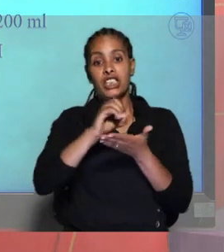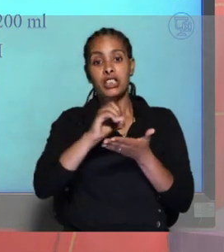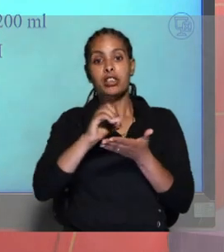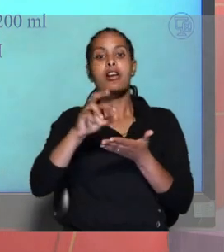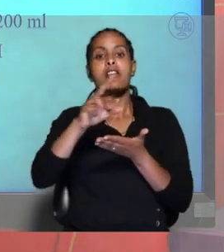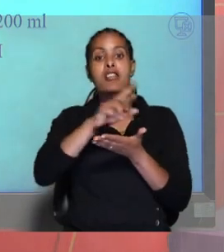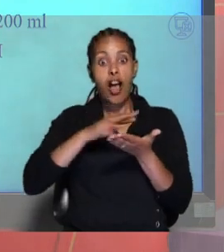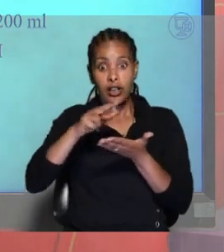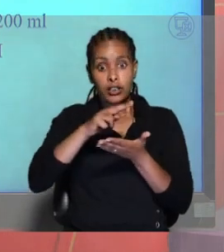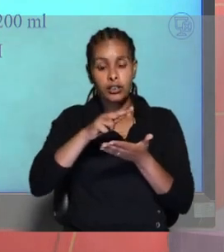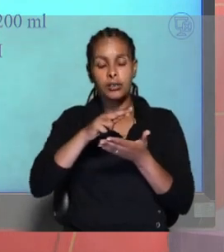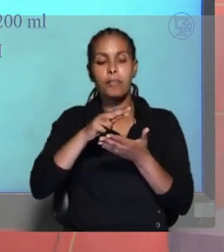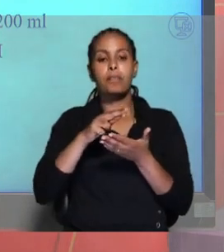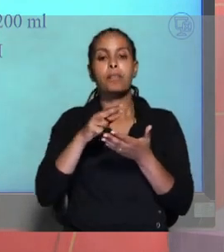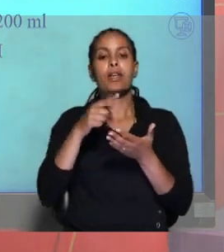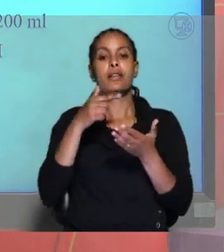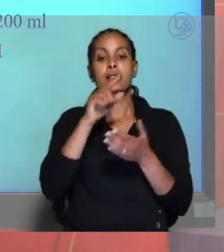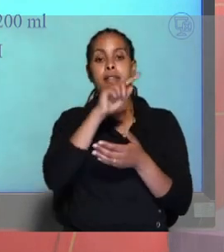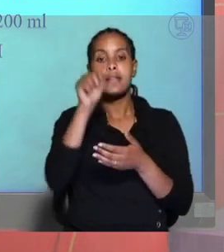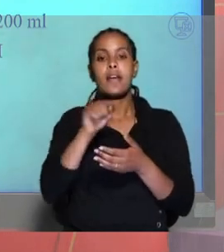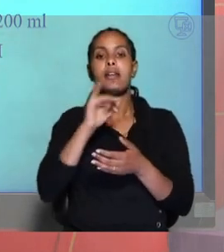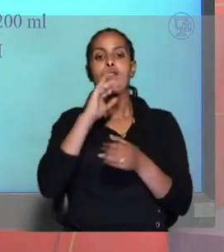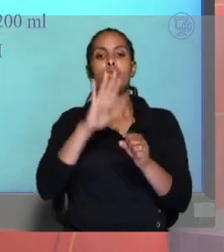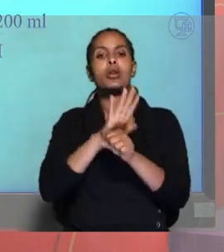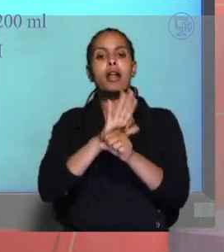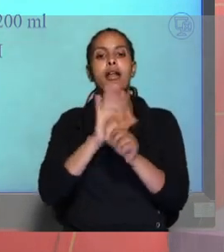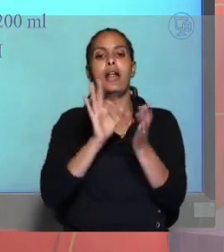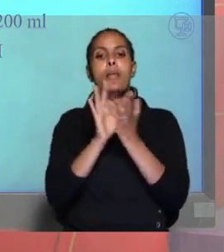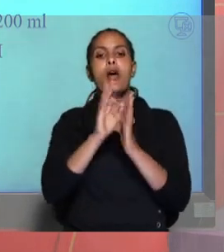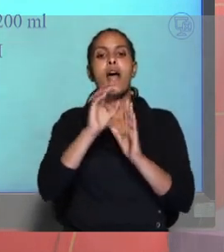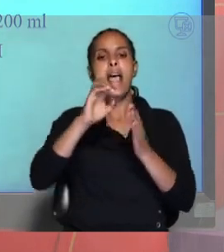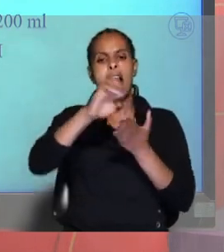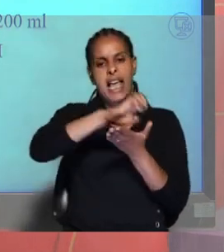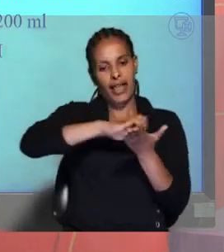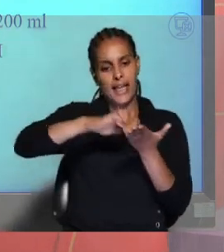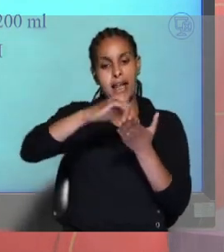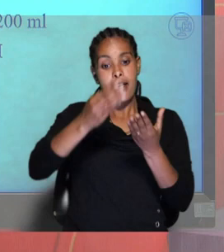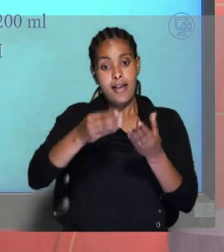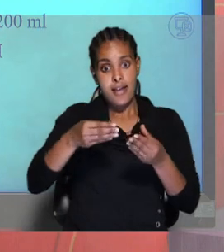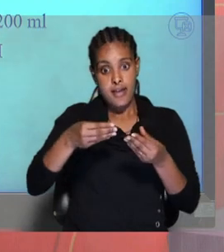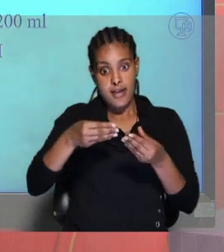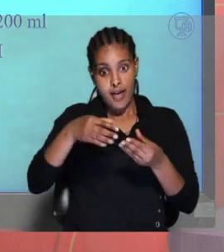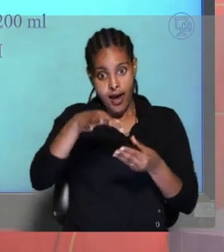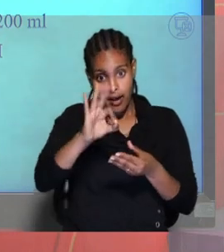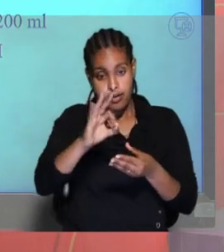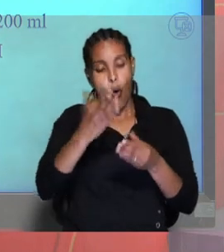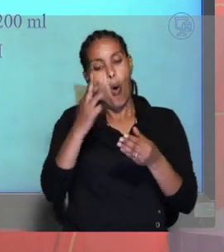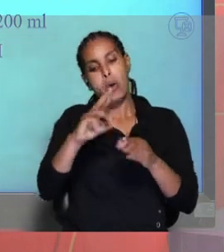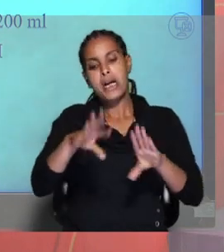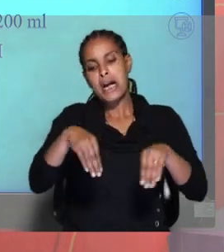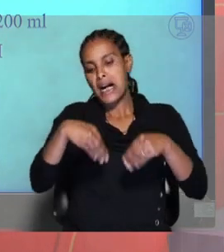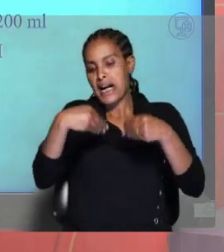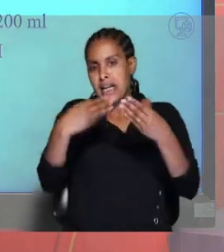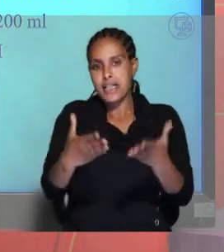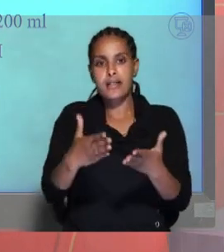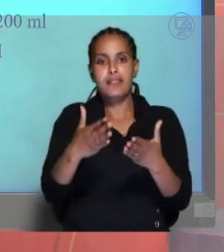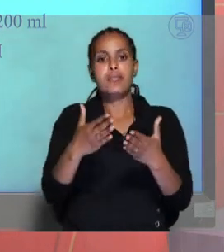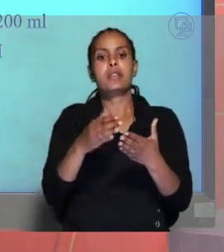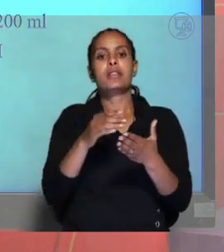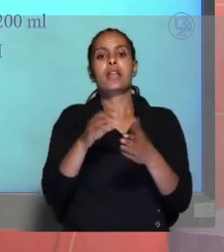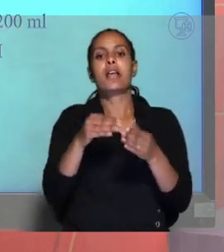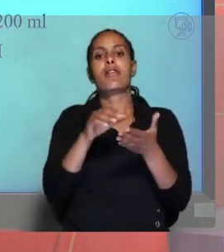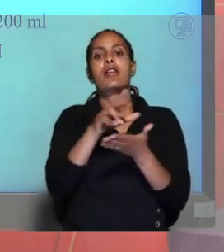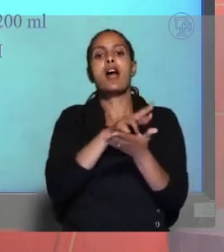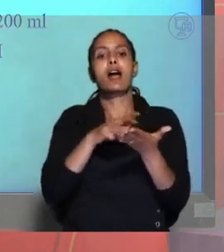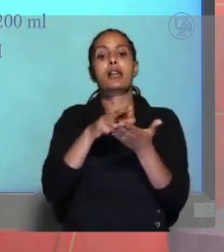reduction reaction, Z is total number of electrons gained or released by the given